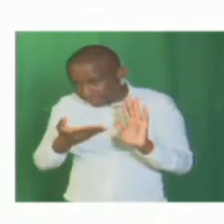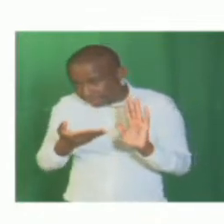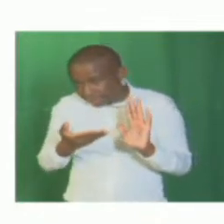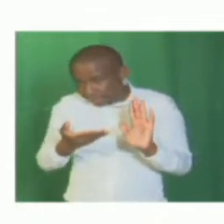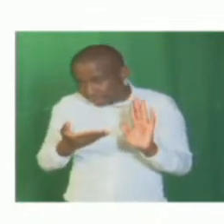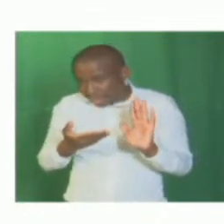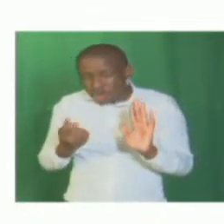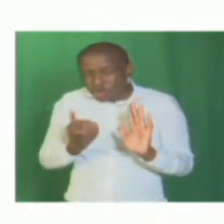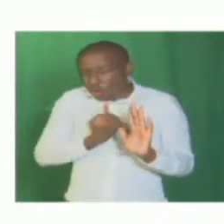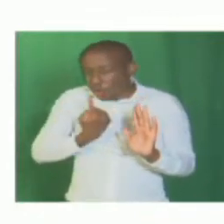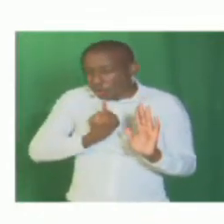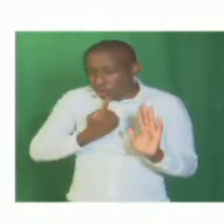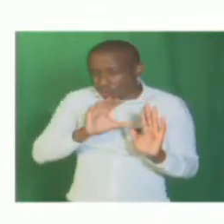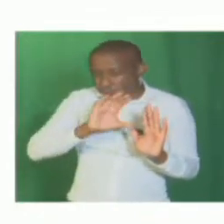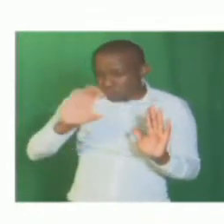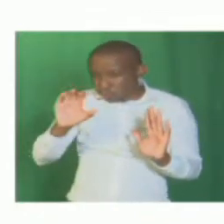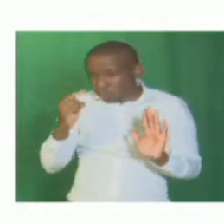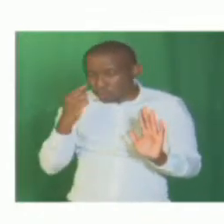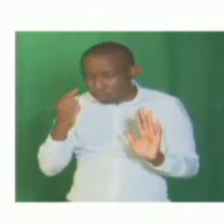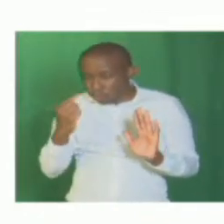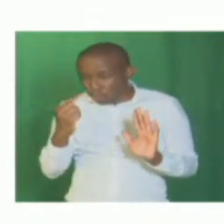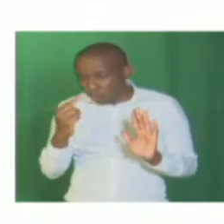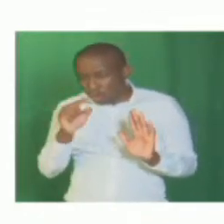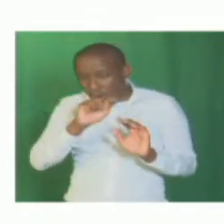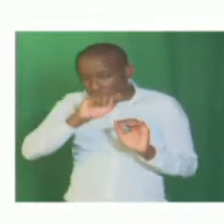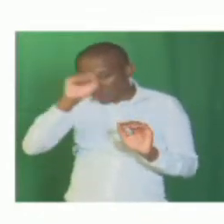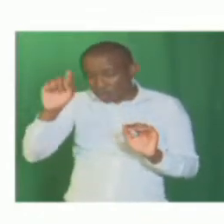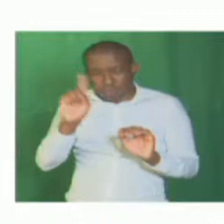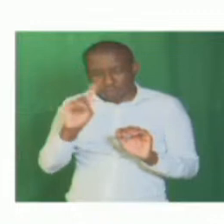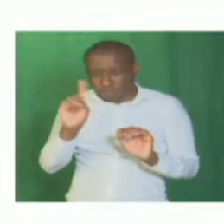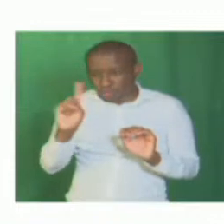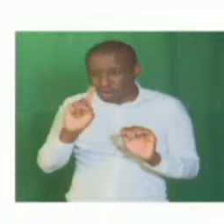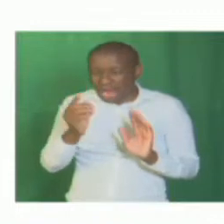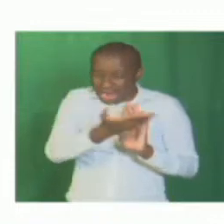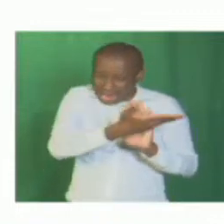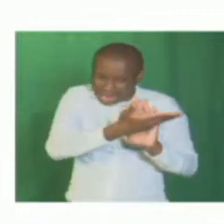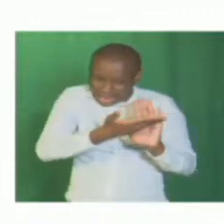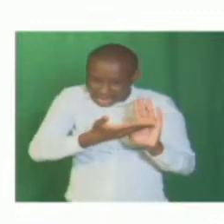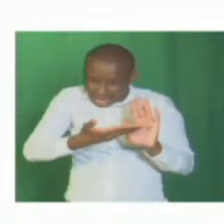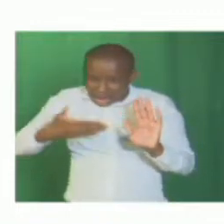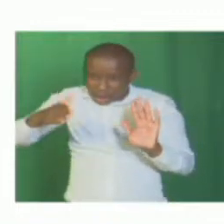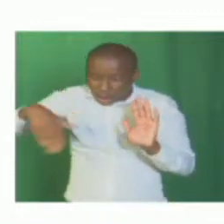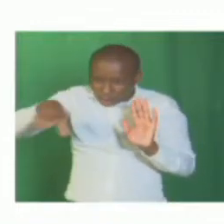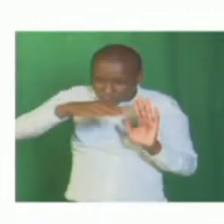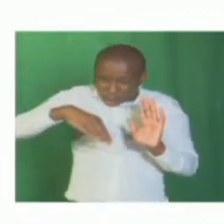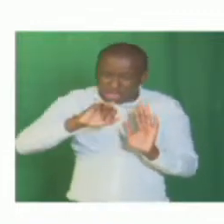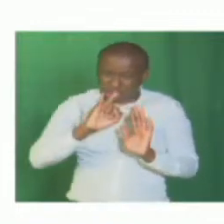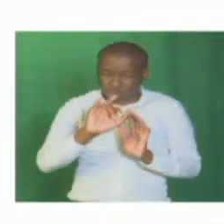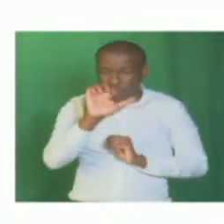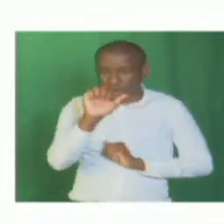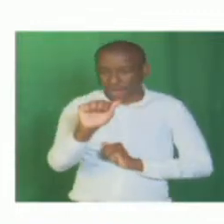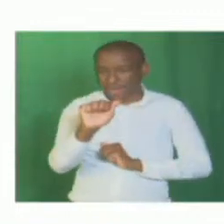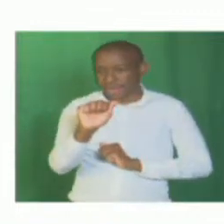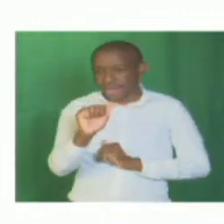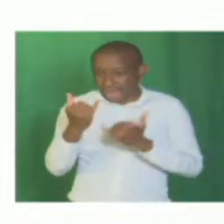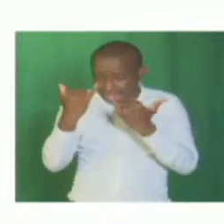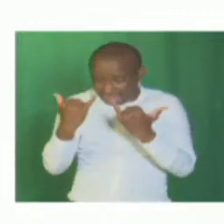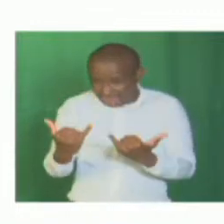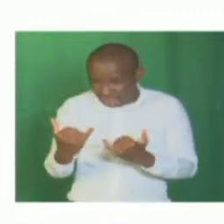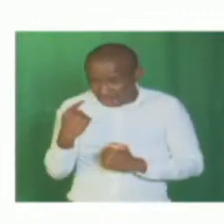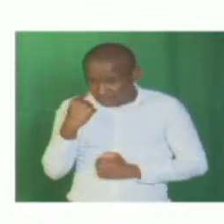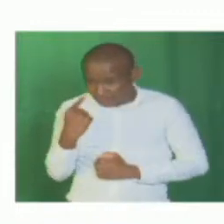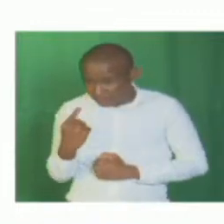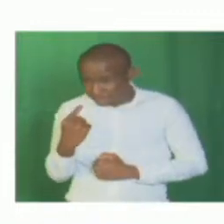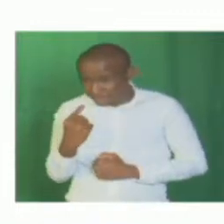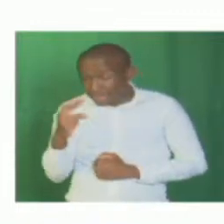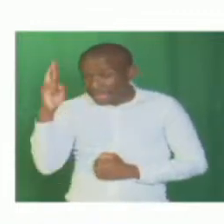don't only divide what is under the root sign, but we divide everything by 2a. And in this case, remember